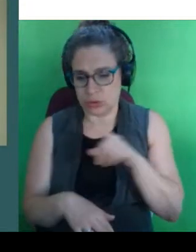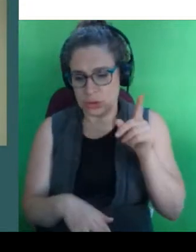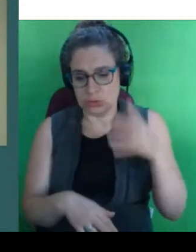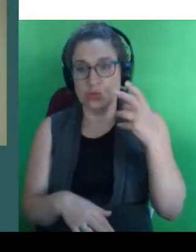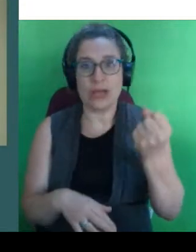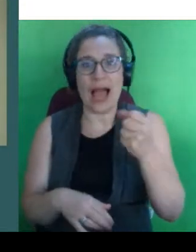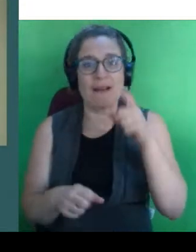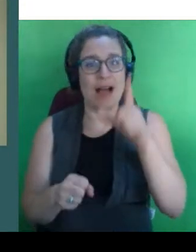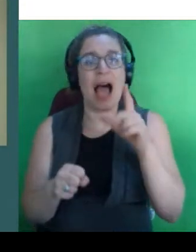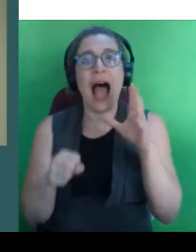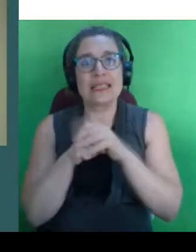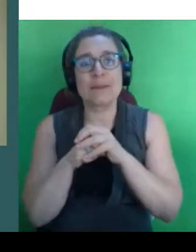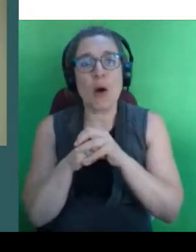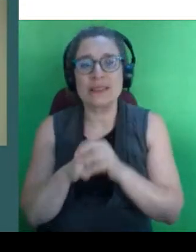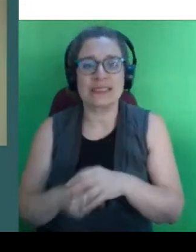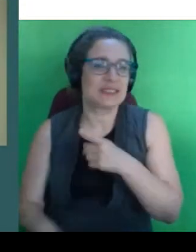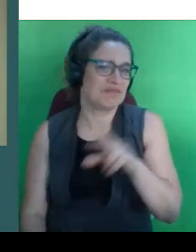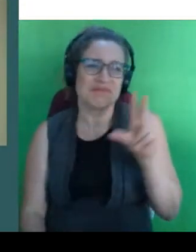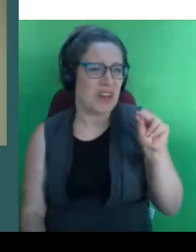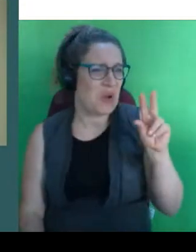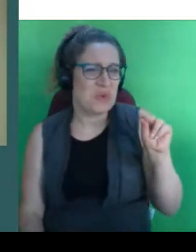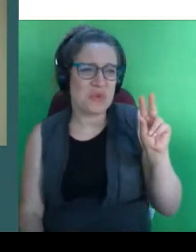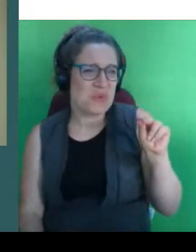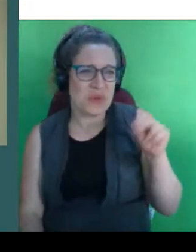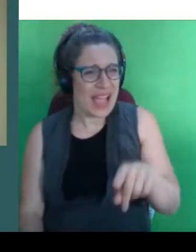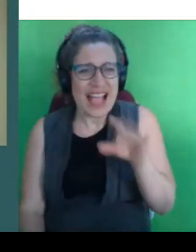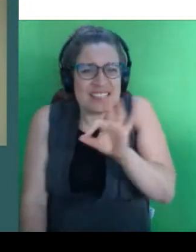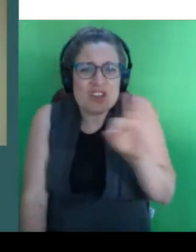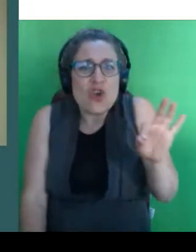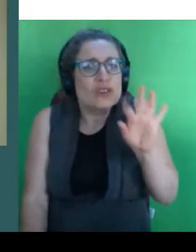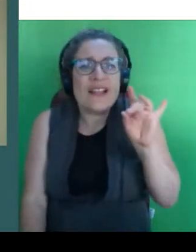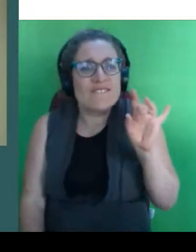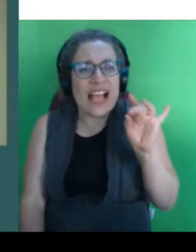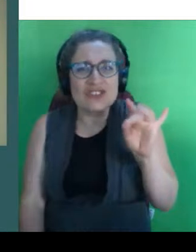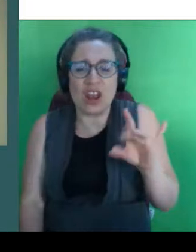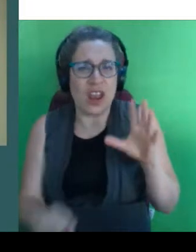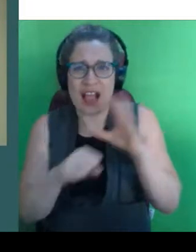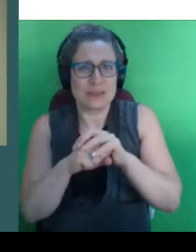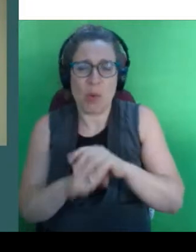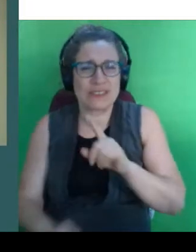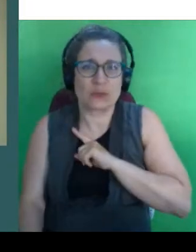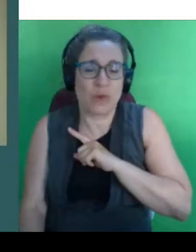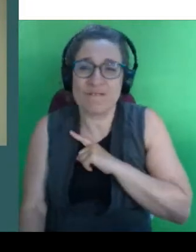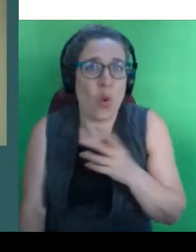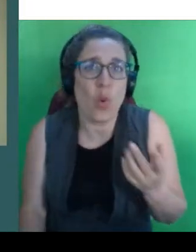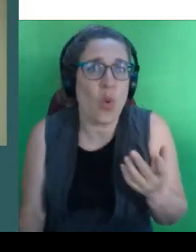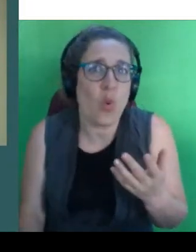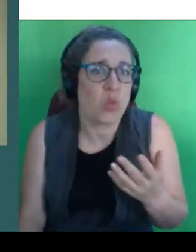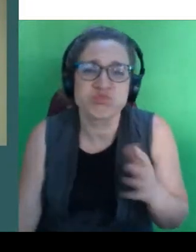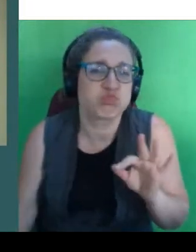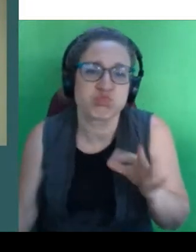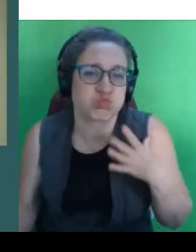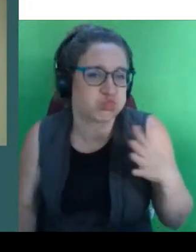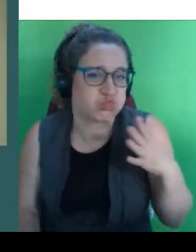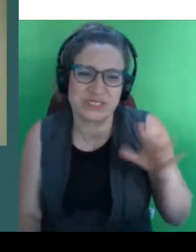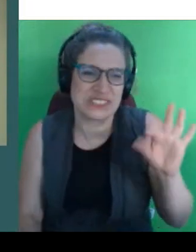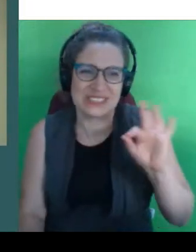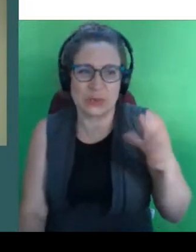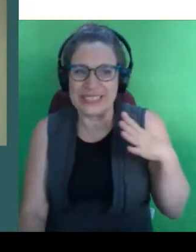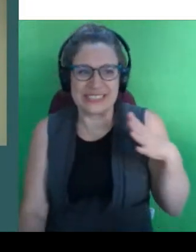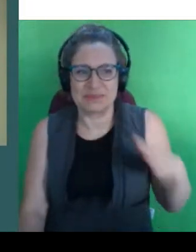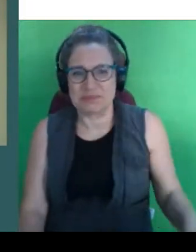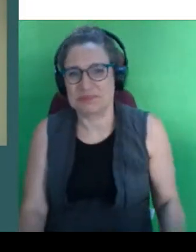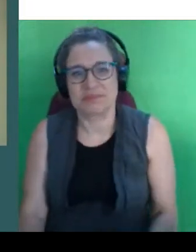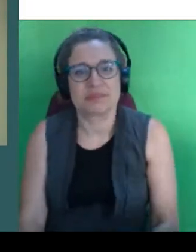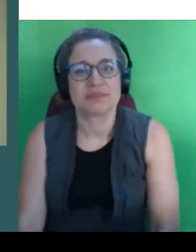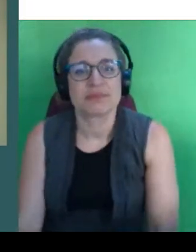None. No antibiotics. It's not an infection. Why on earth would you use antibiotics? None whatsoever.